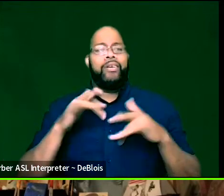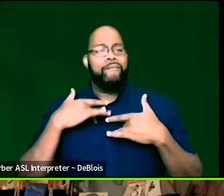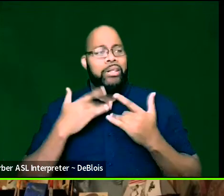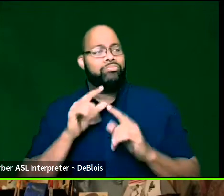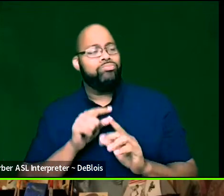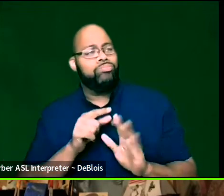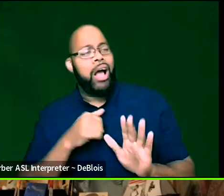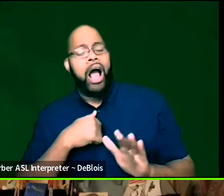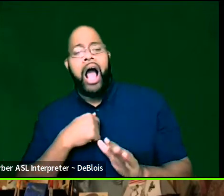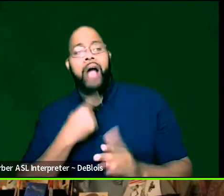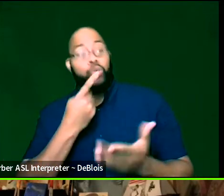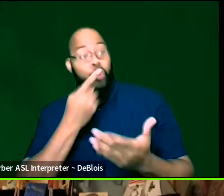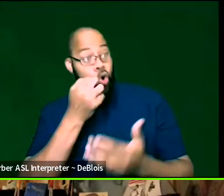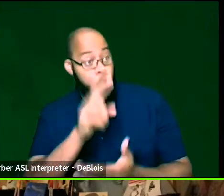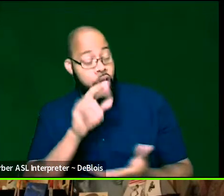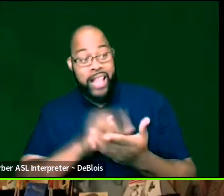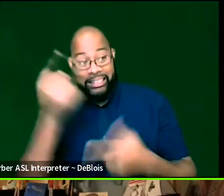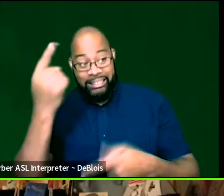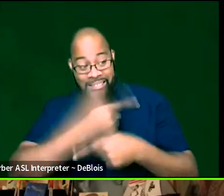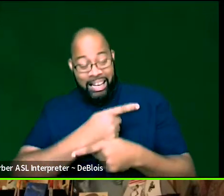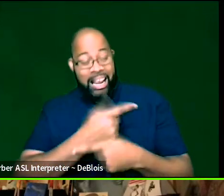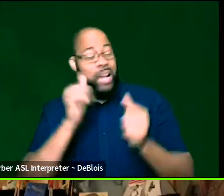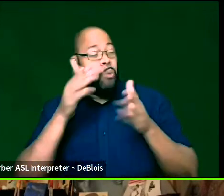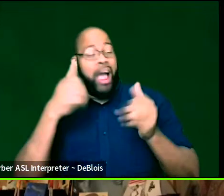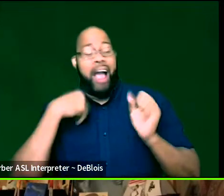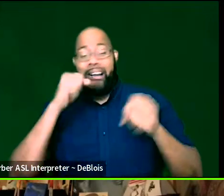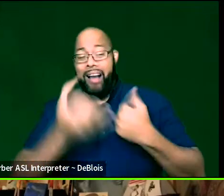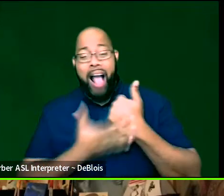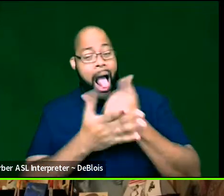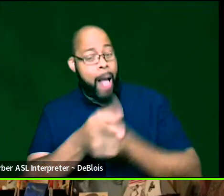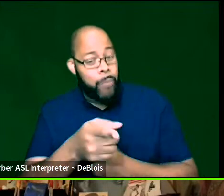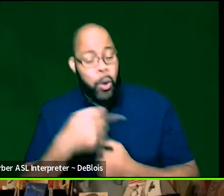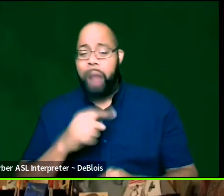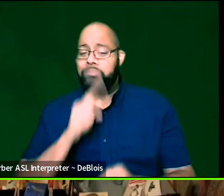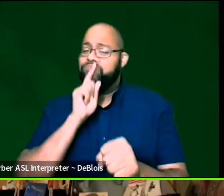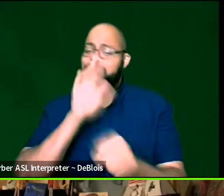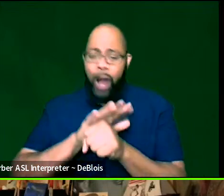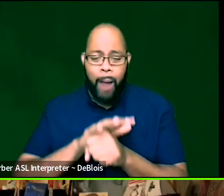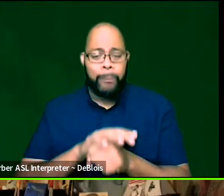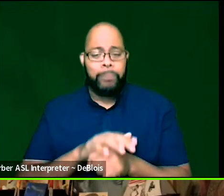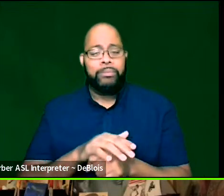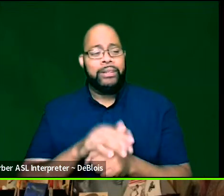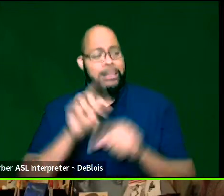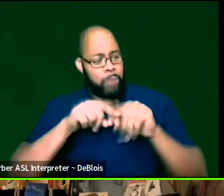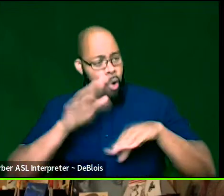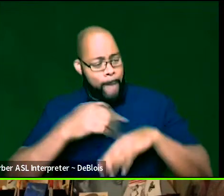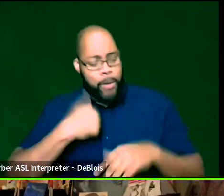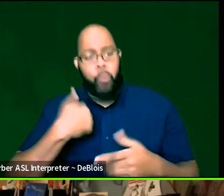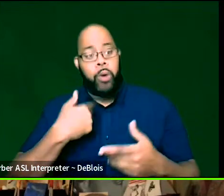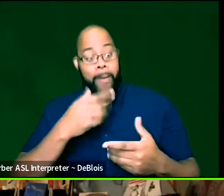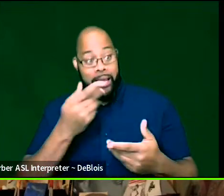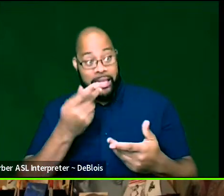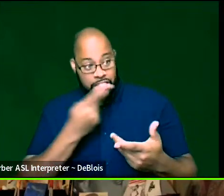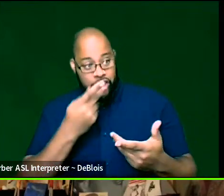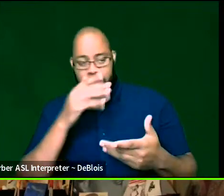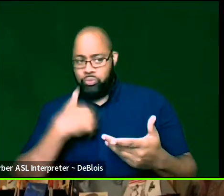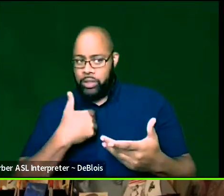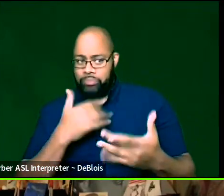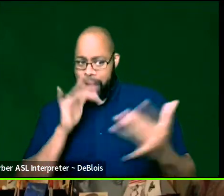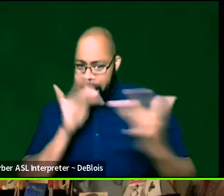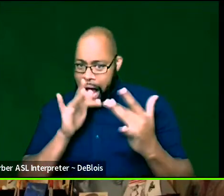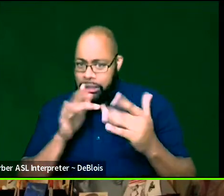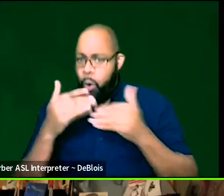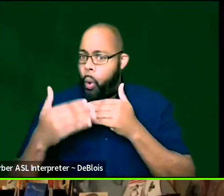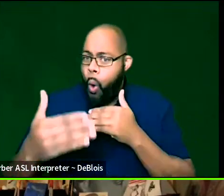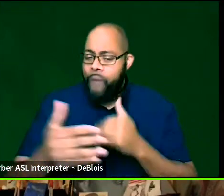I pledged to her that day, is any way that I could help, count me, and we put each other on speed dial.